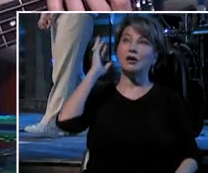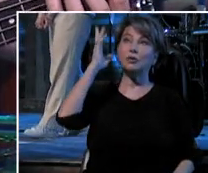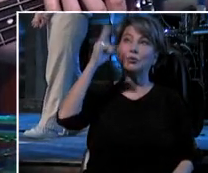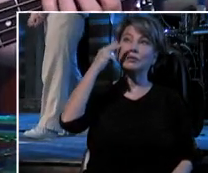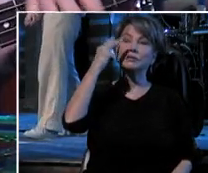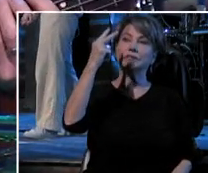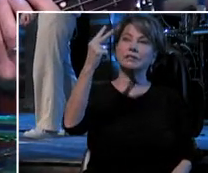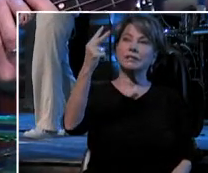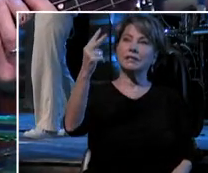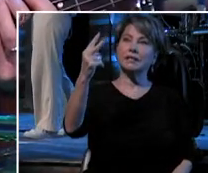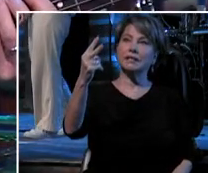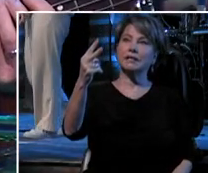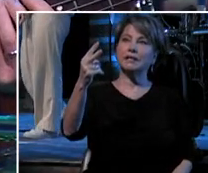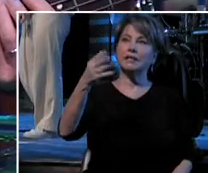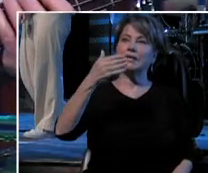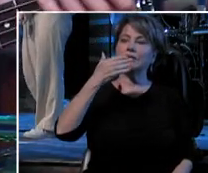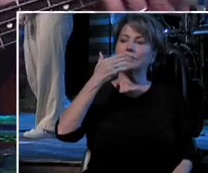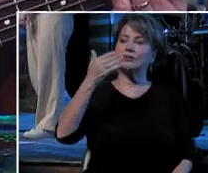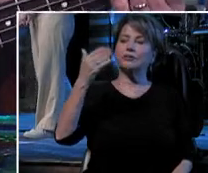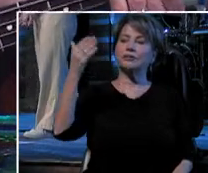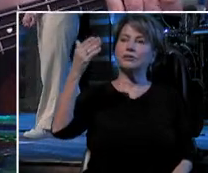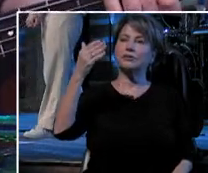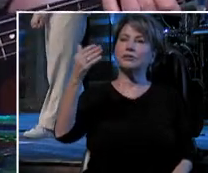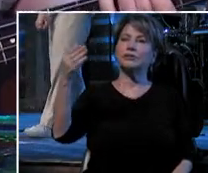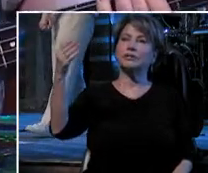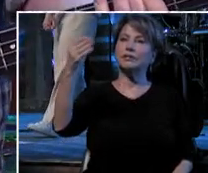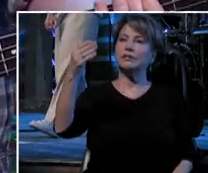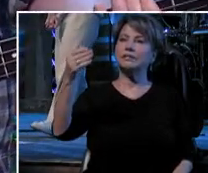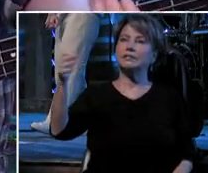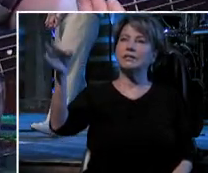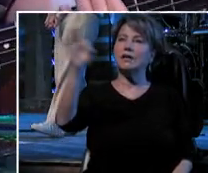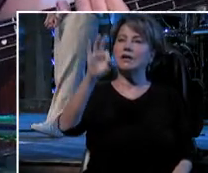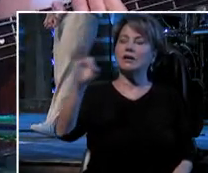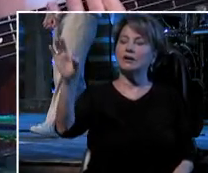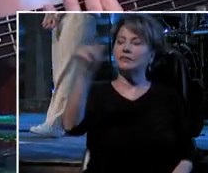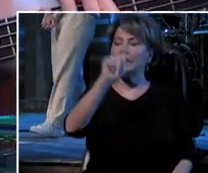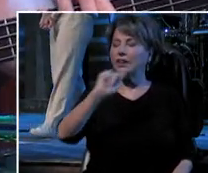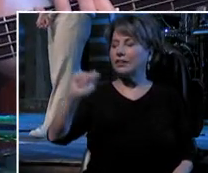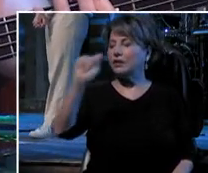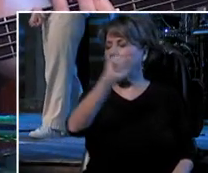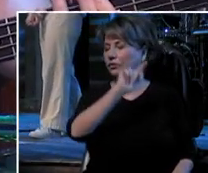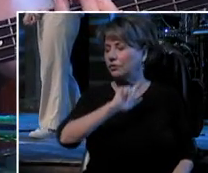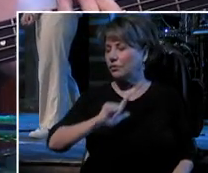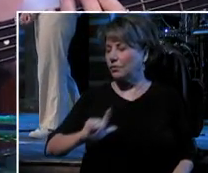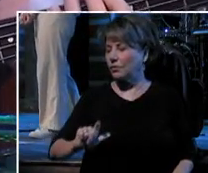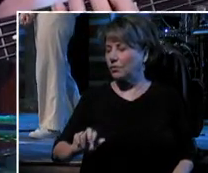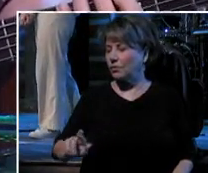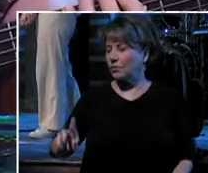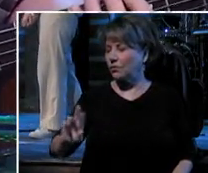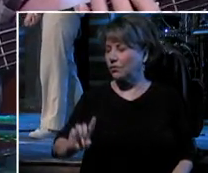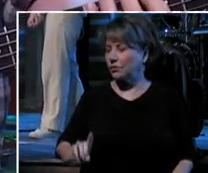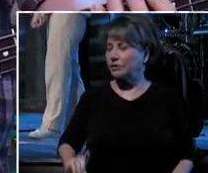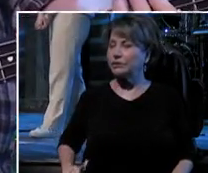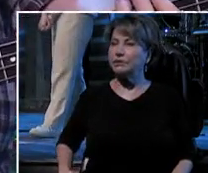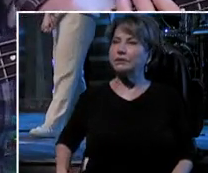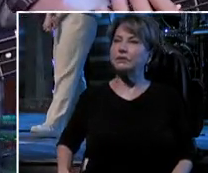I will see the goodness of the Lord.